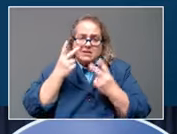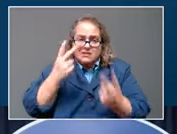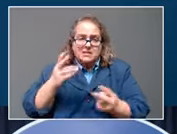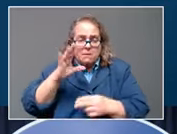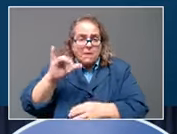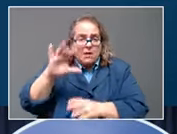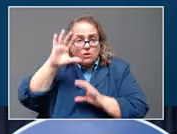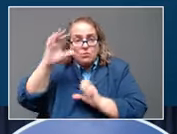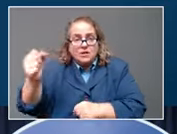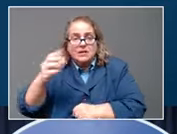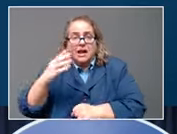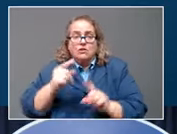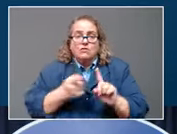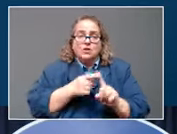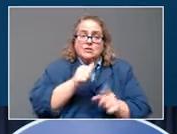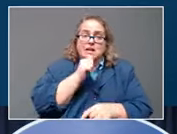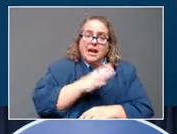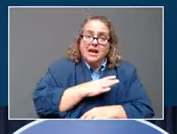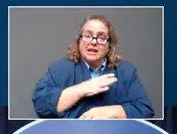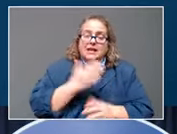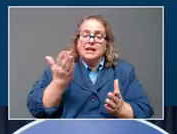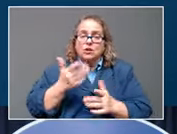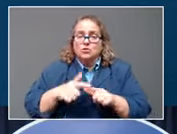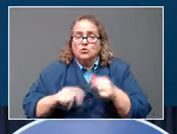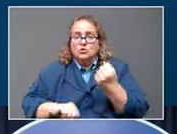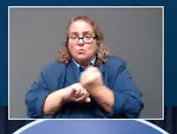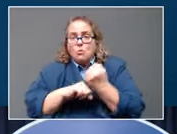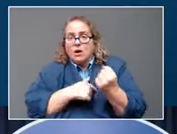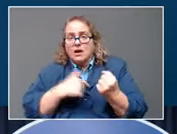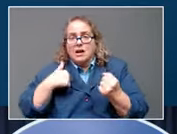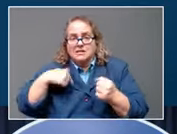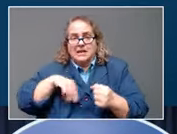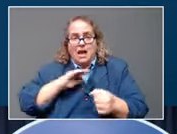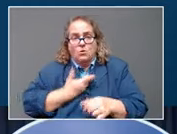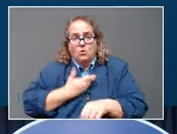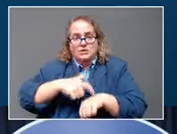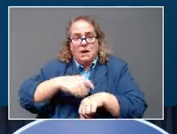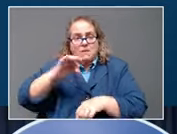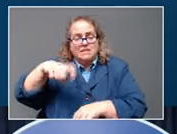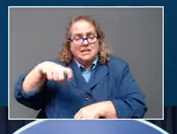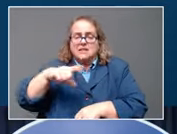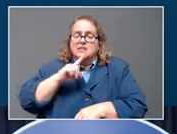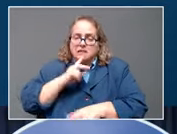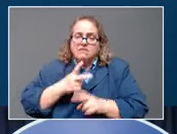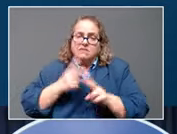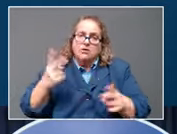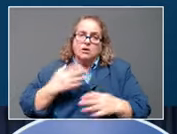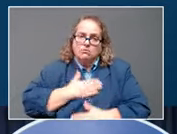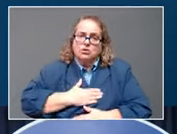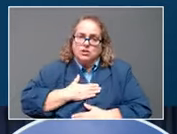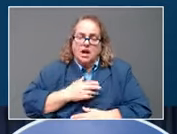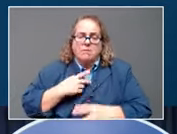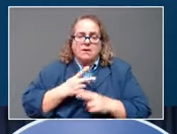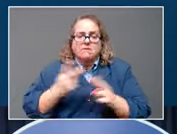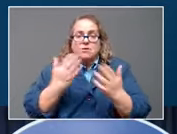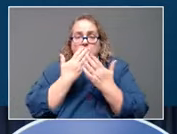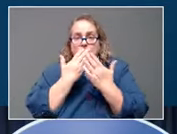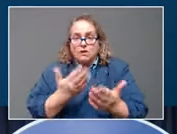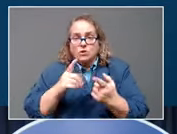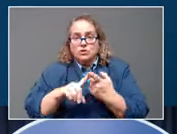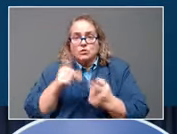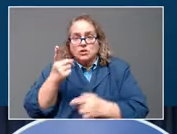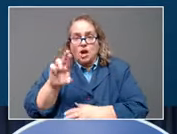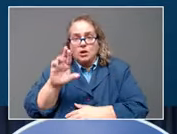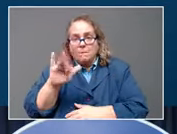First Lady being here to support us in our time of need are greatly appreciated. I'm incredibly grateful to Dr. Biden for her